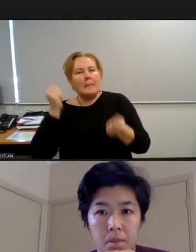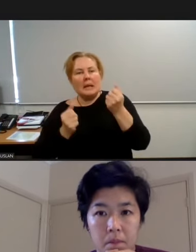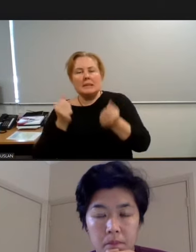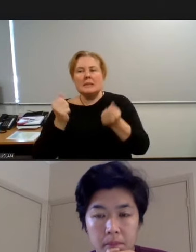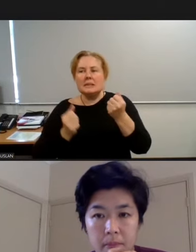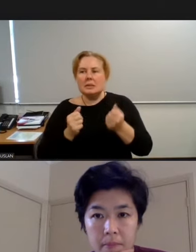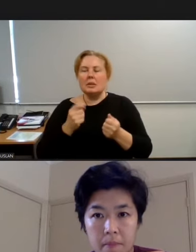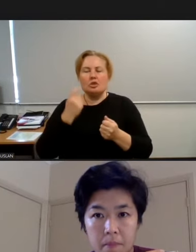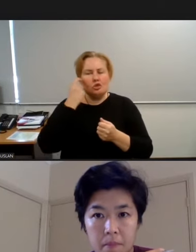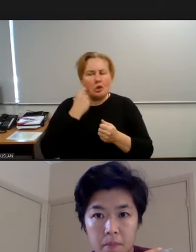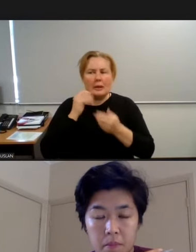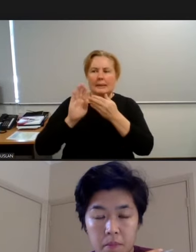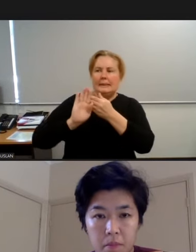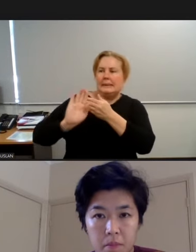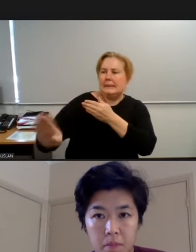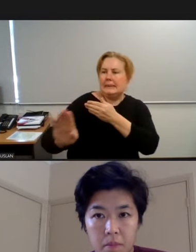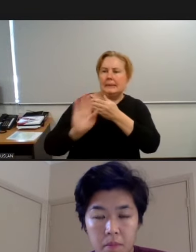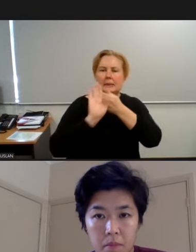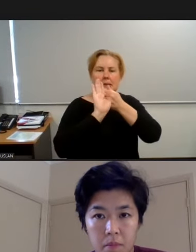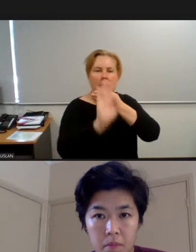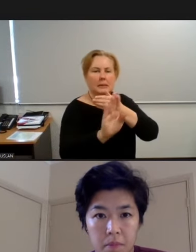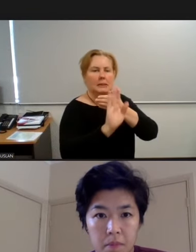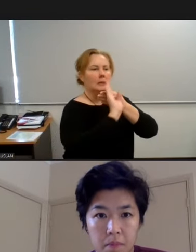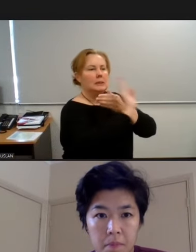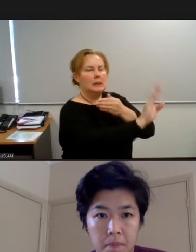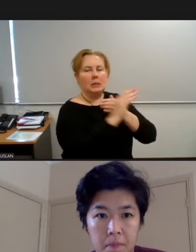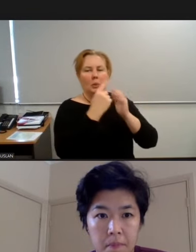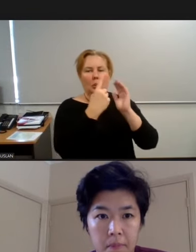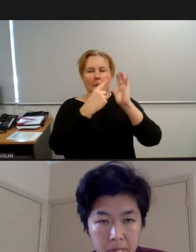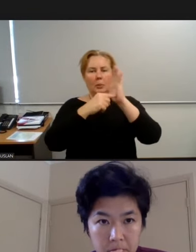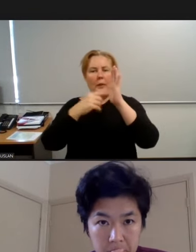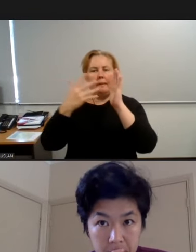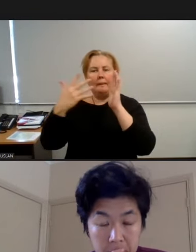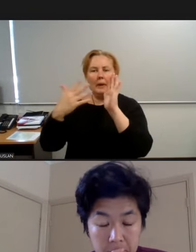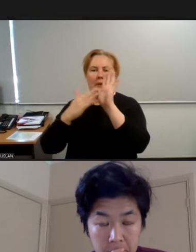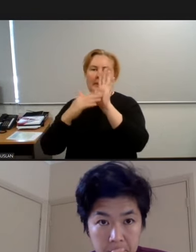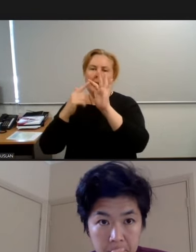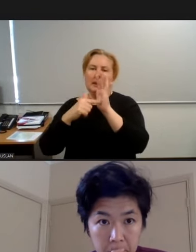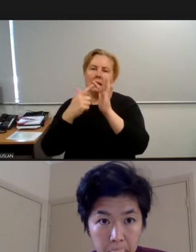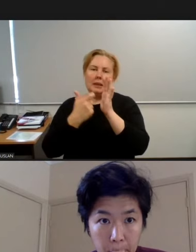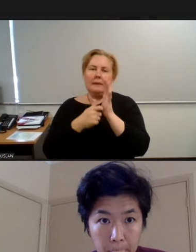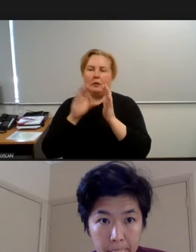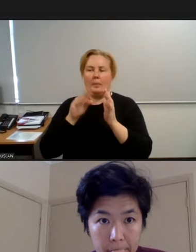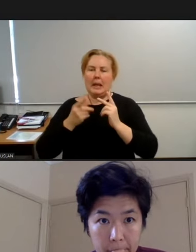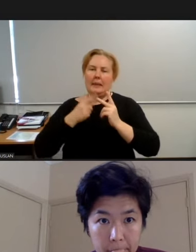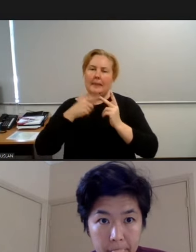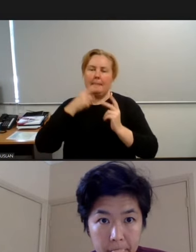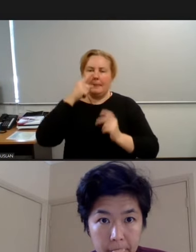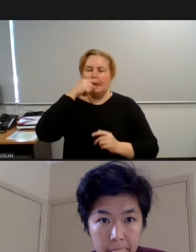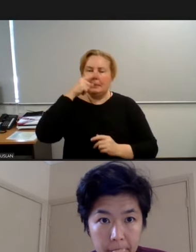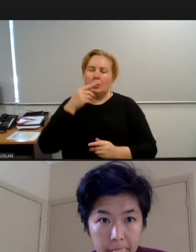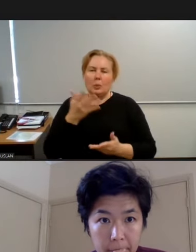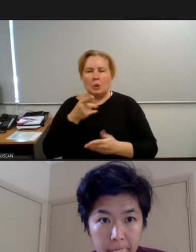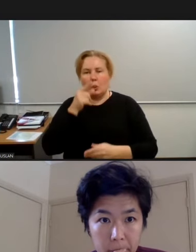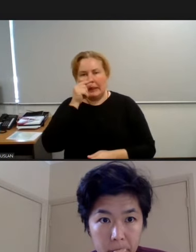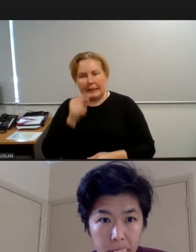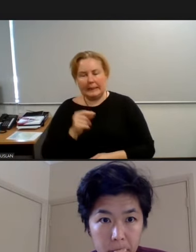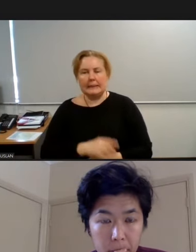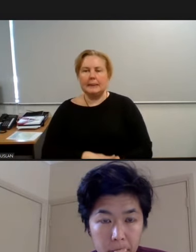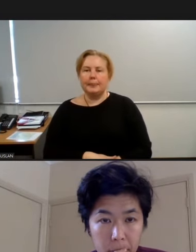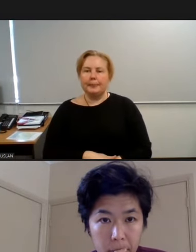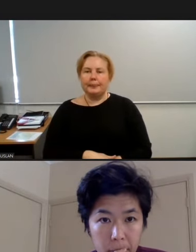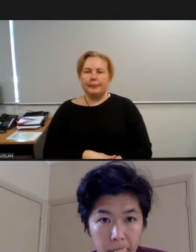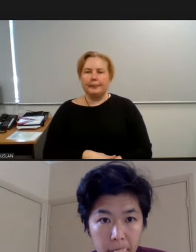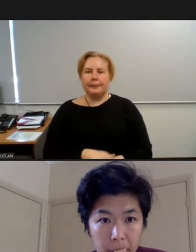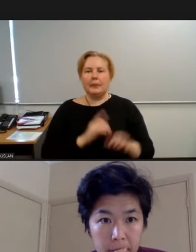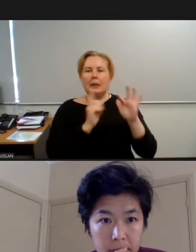that 1.5 meter distance from somebody else. Thank you. In terms of one of the answers we've had